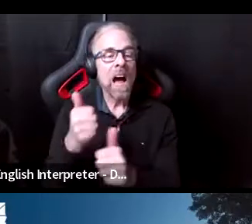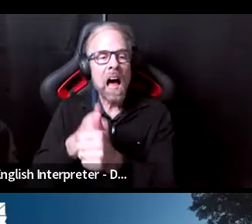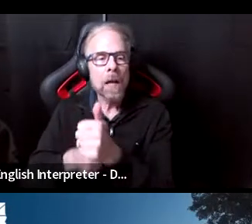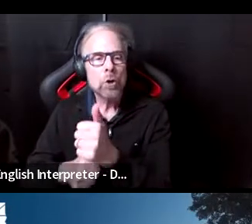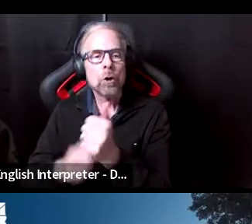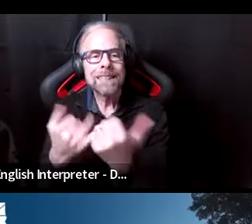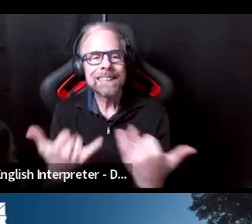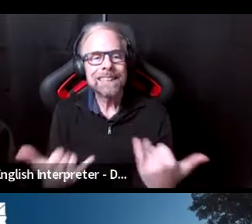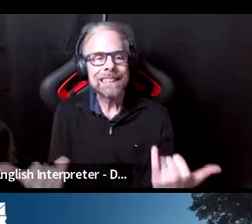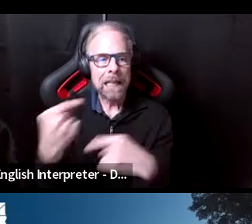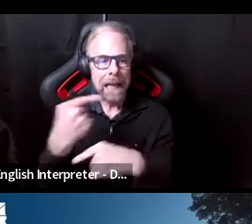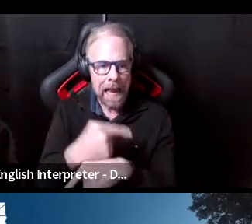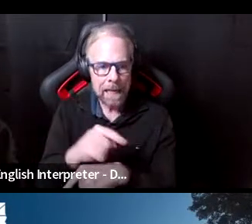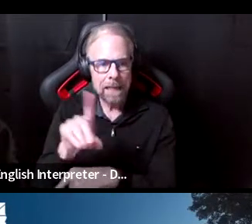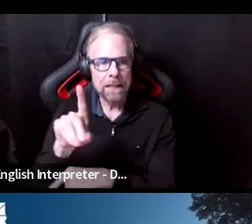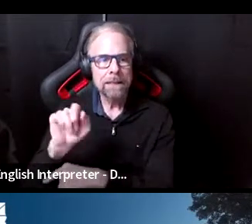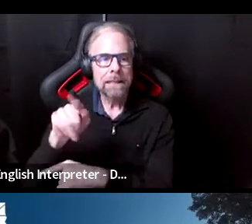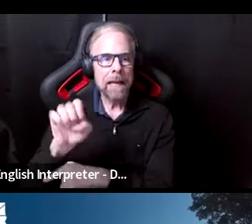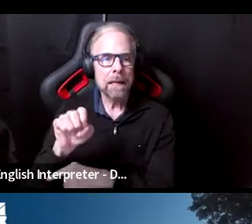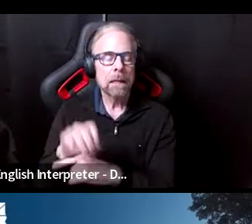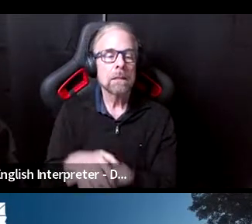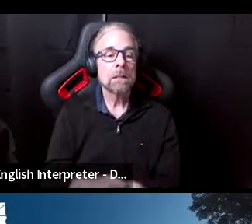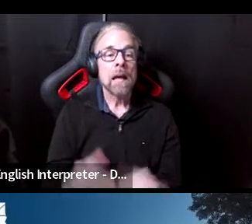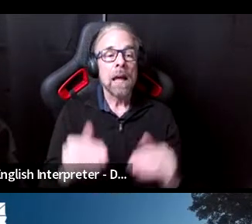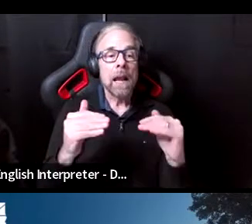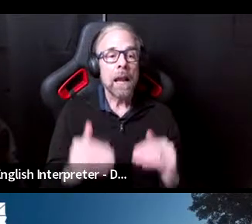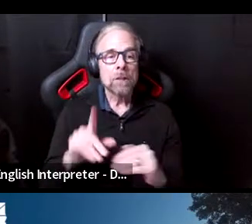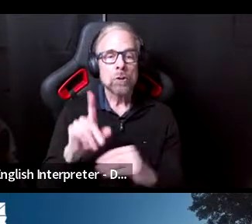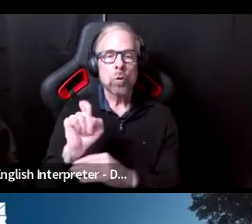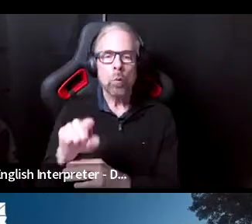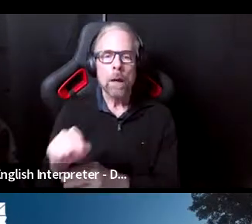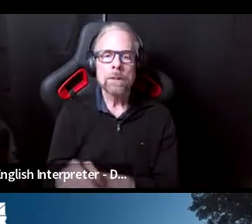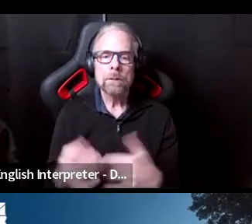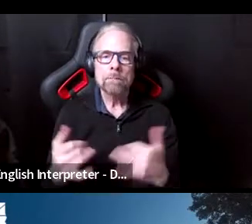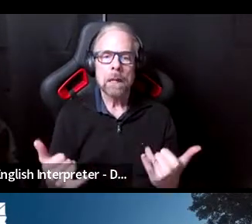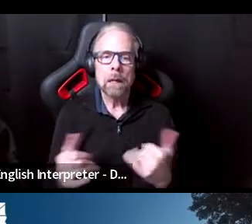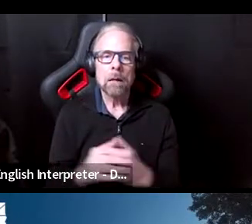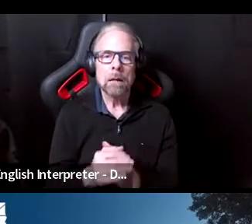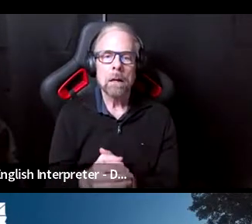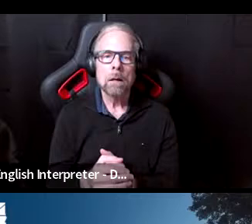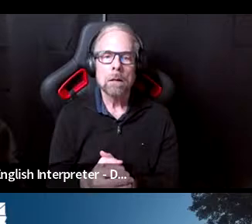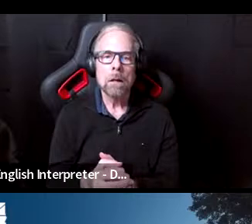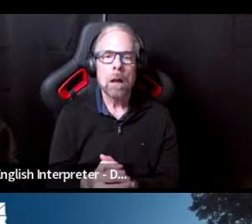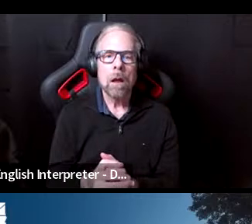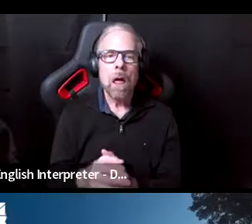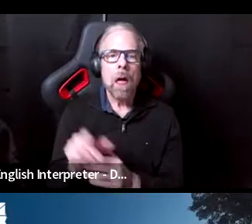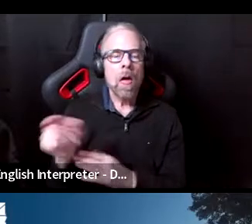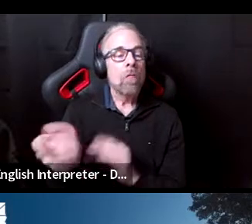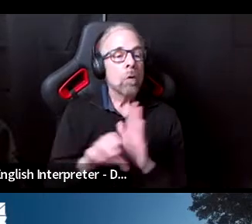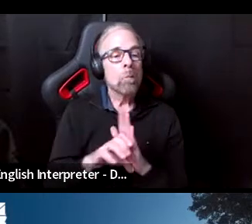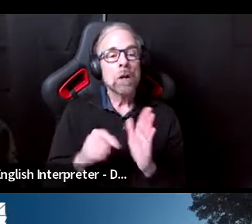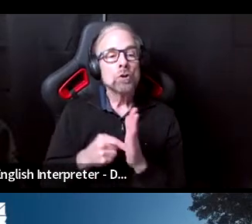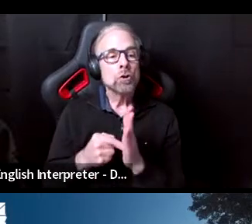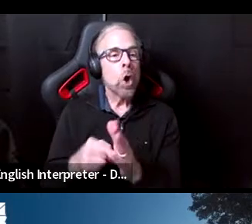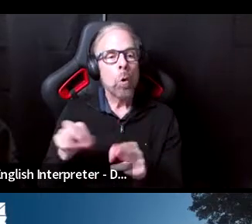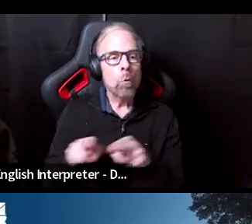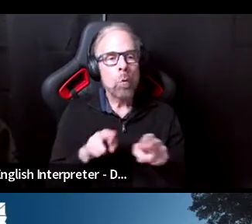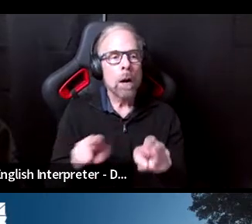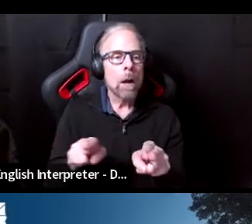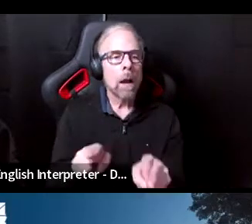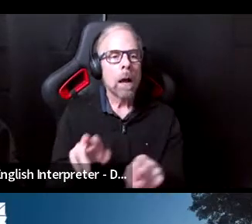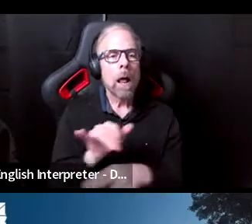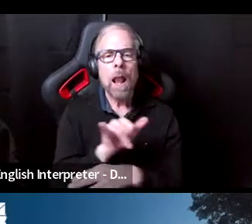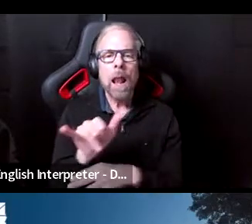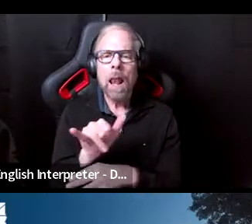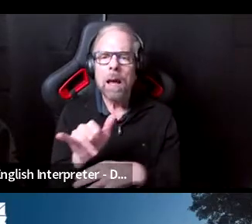date. So our next question reads, the graphic shows the river as if it's at a static